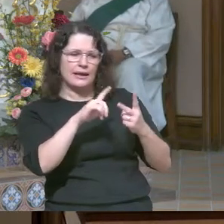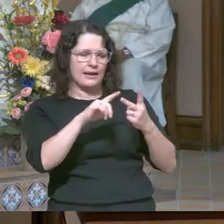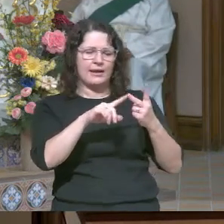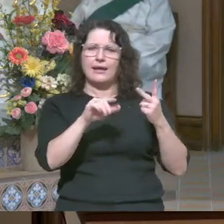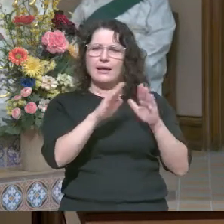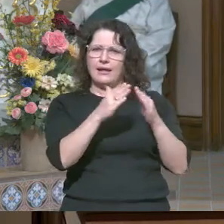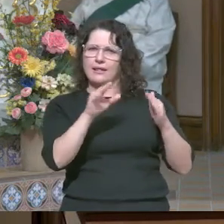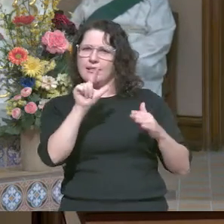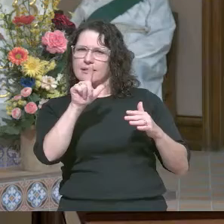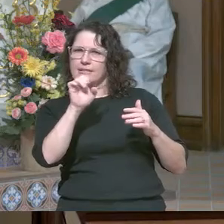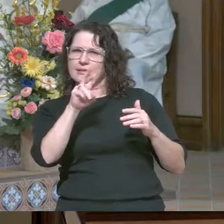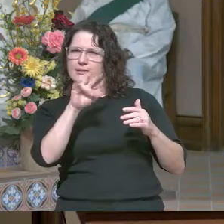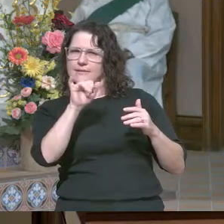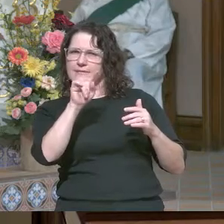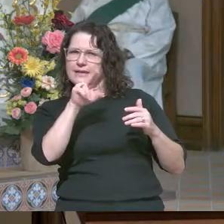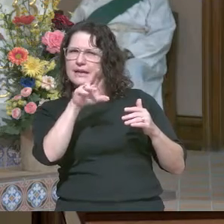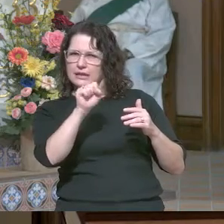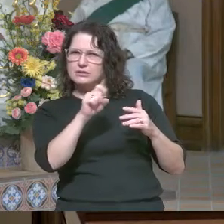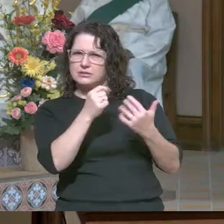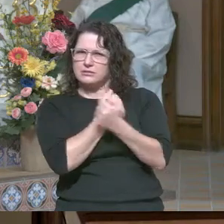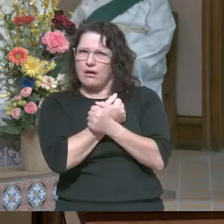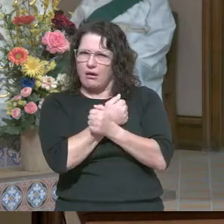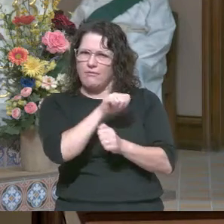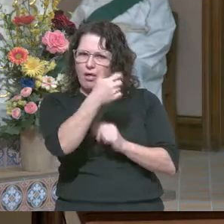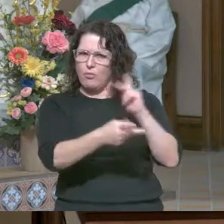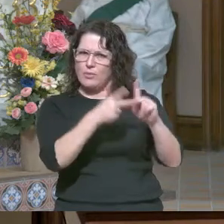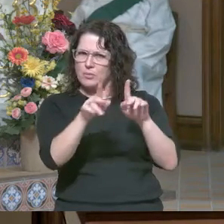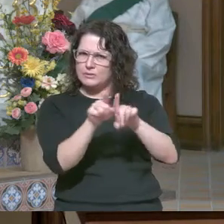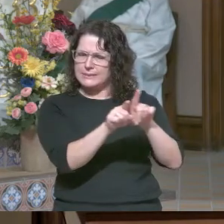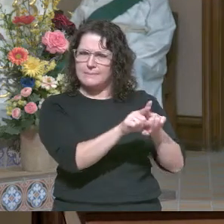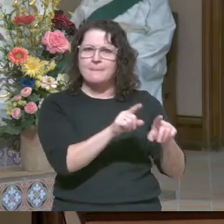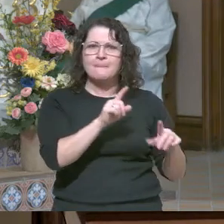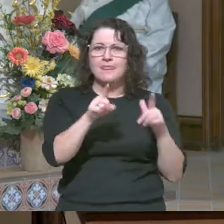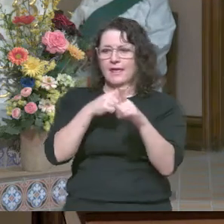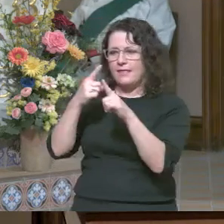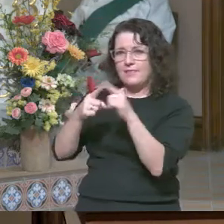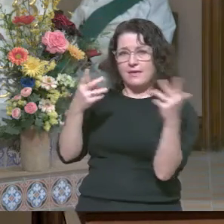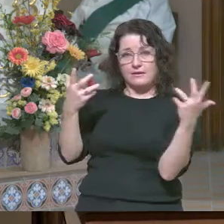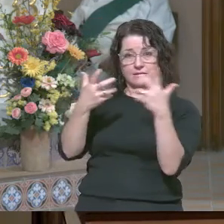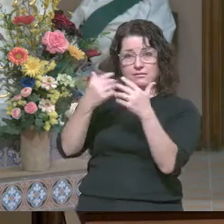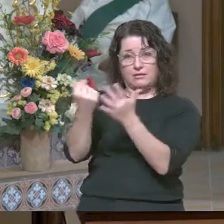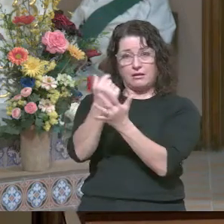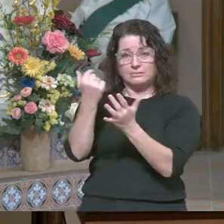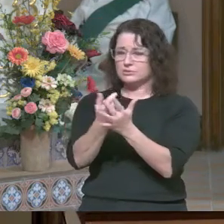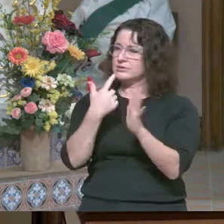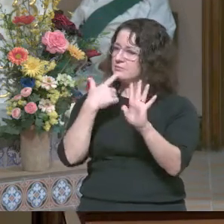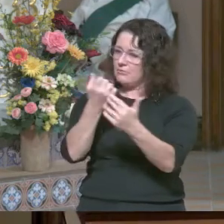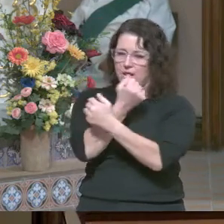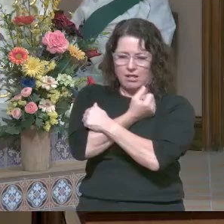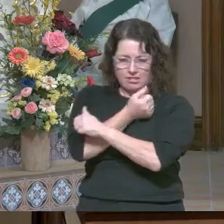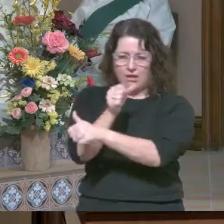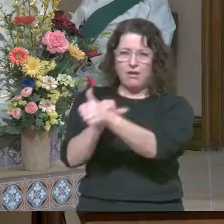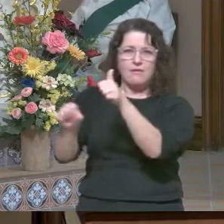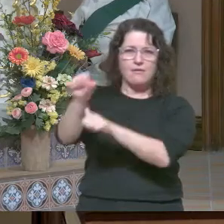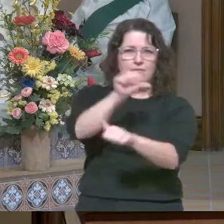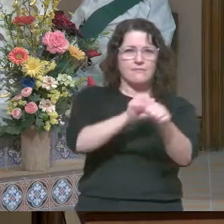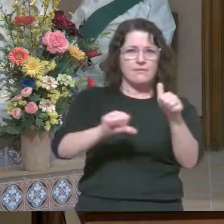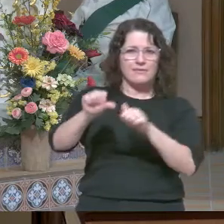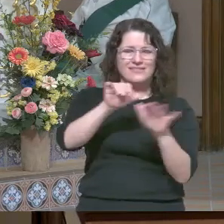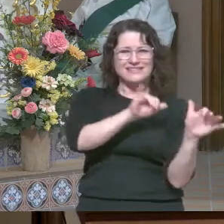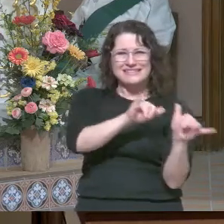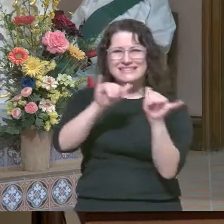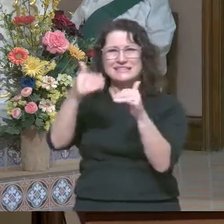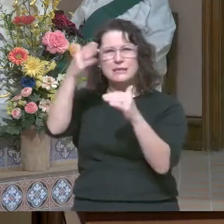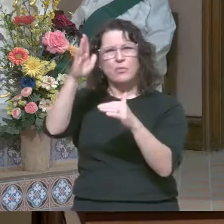your neighbor as yourself. And he combines those two into the Great Commandment, to love one another as I have loved you.